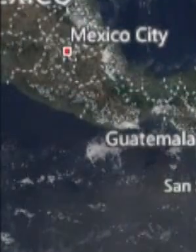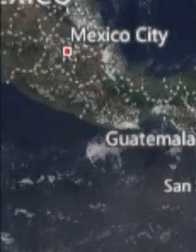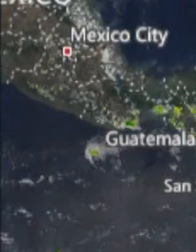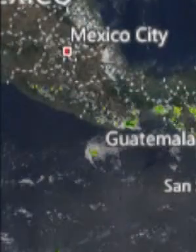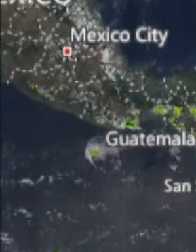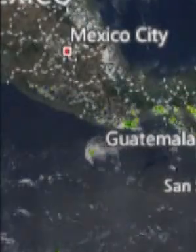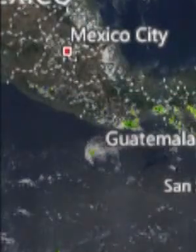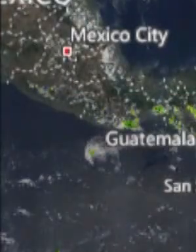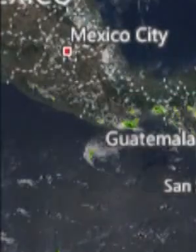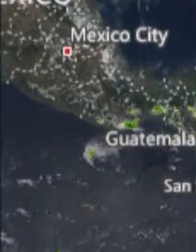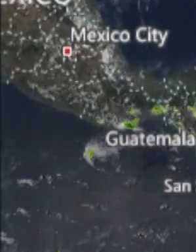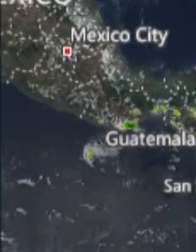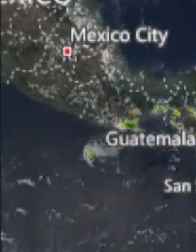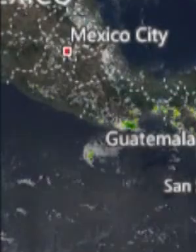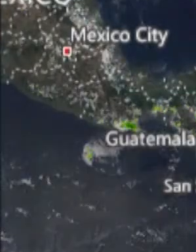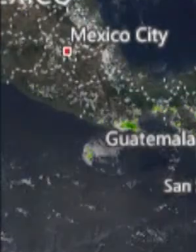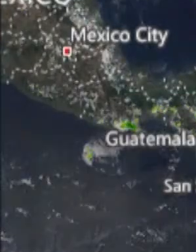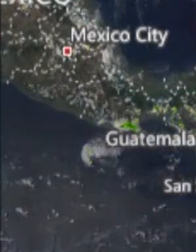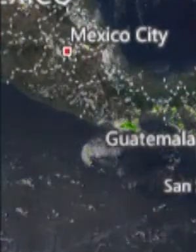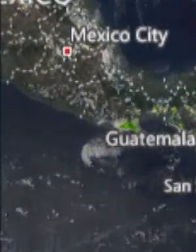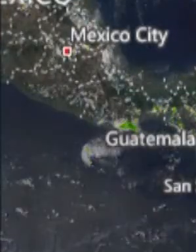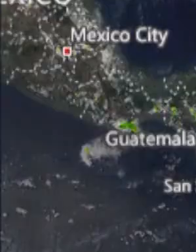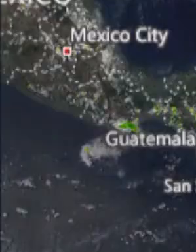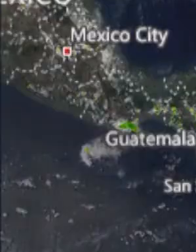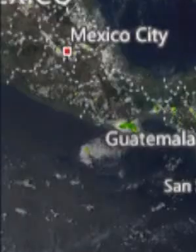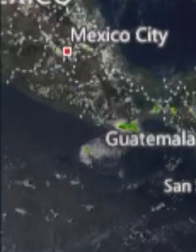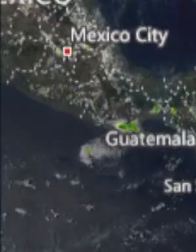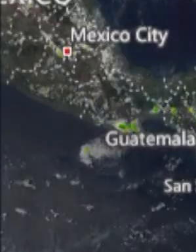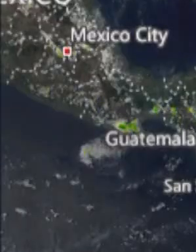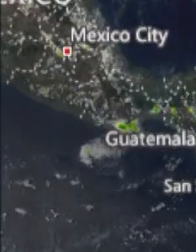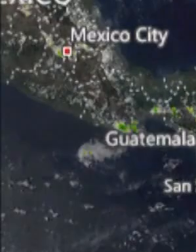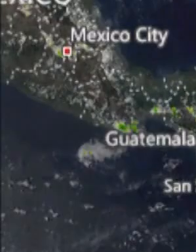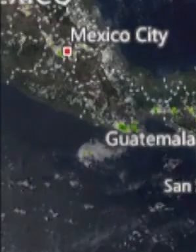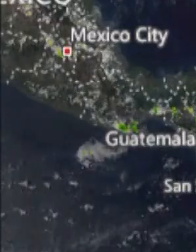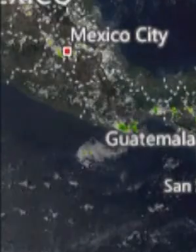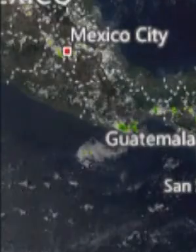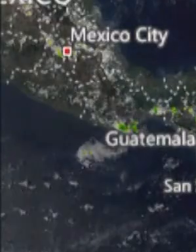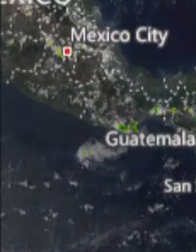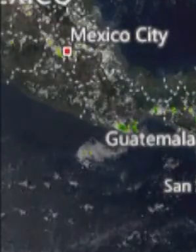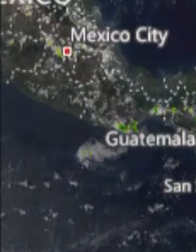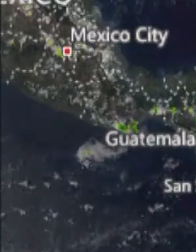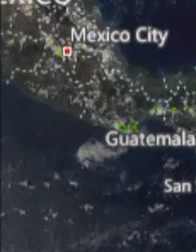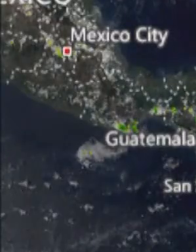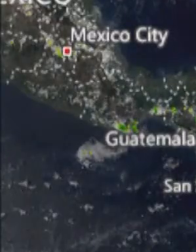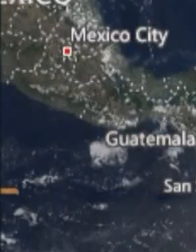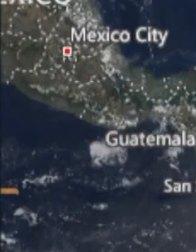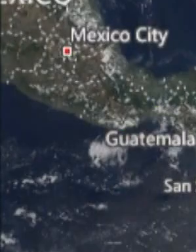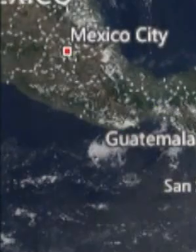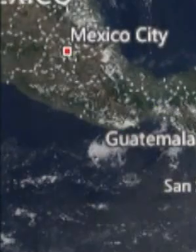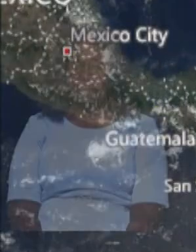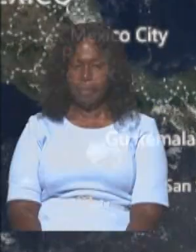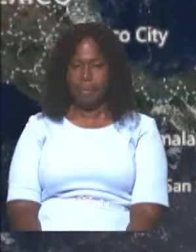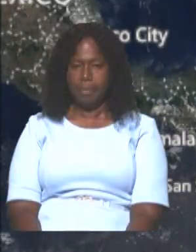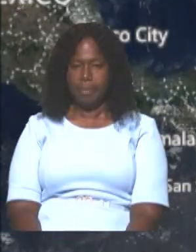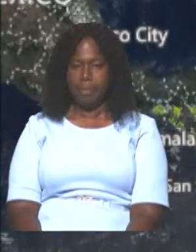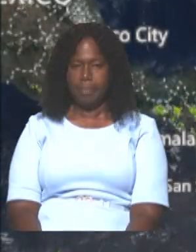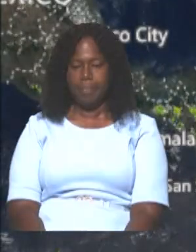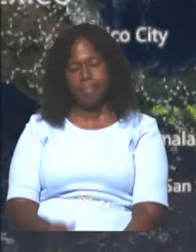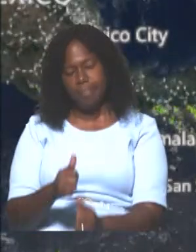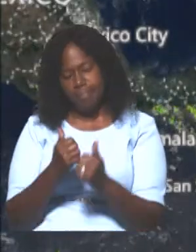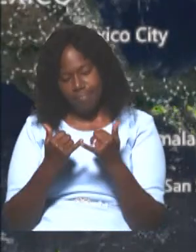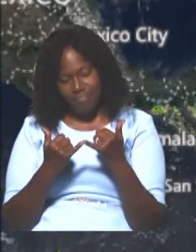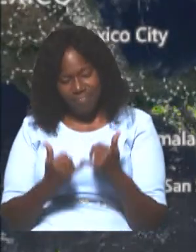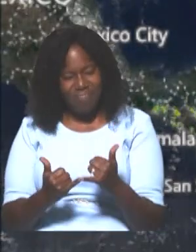centered between Hispaniola and Puerto Rico, an area known as the Mona Passage, where a bit of troughing is producing